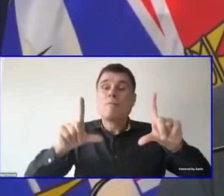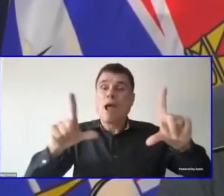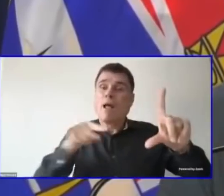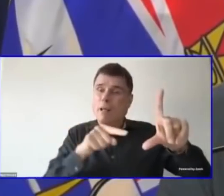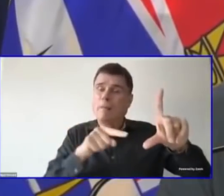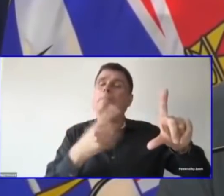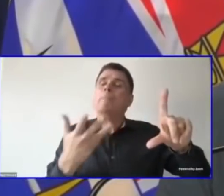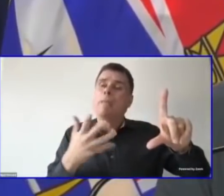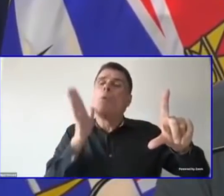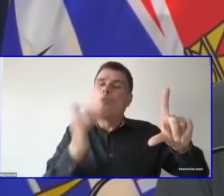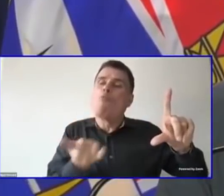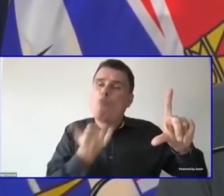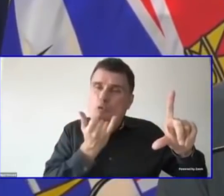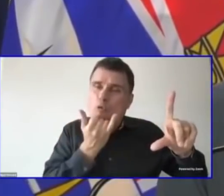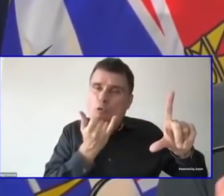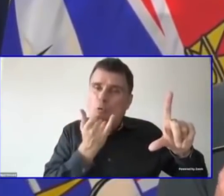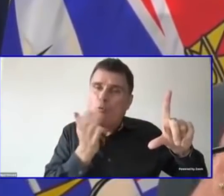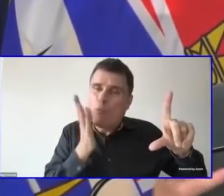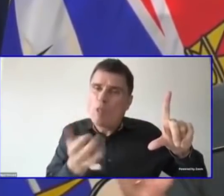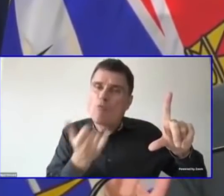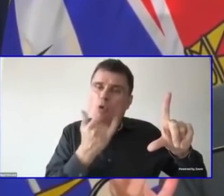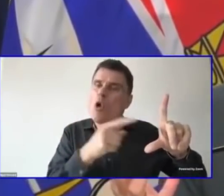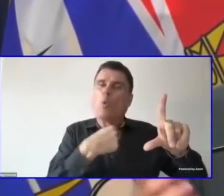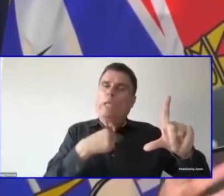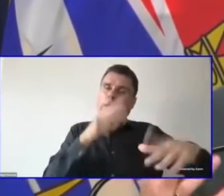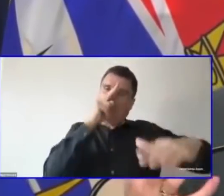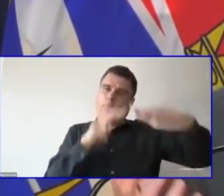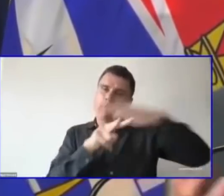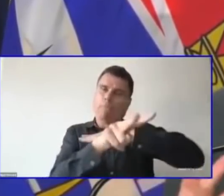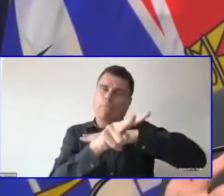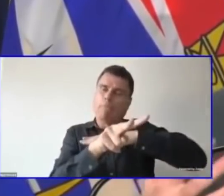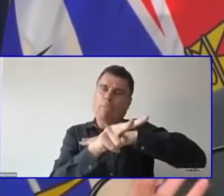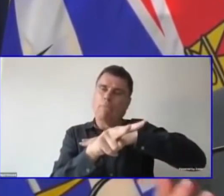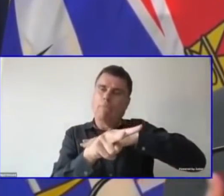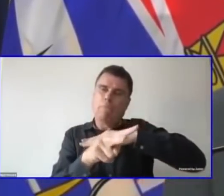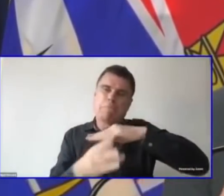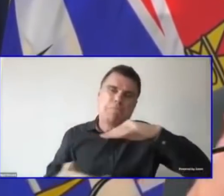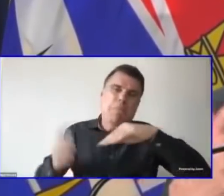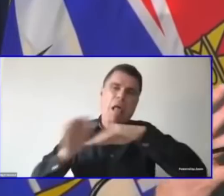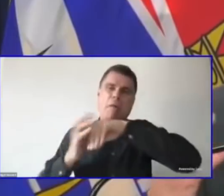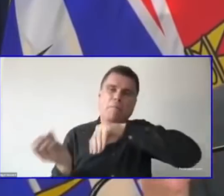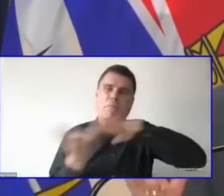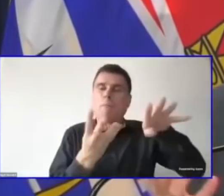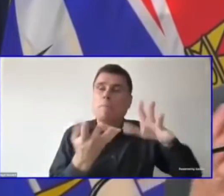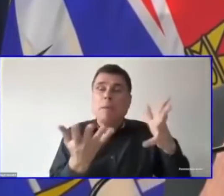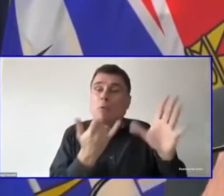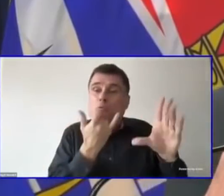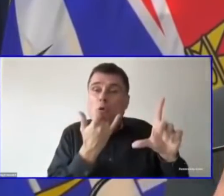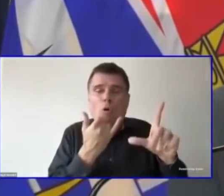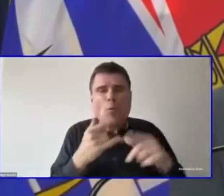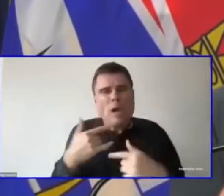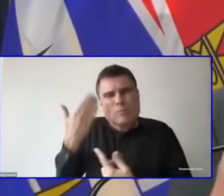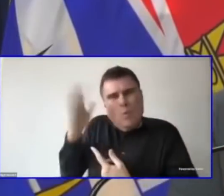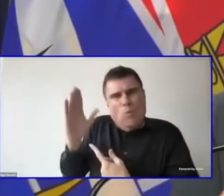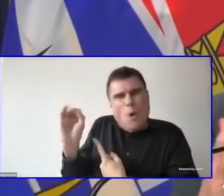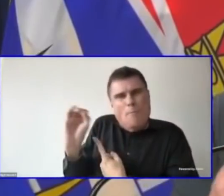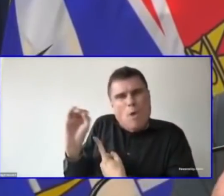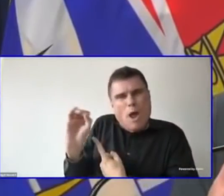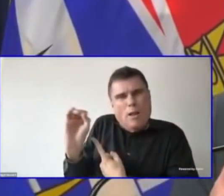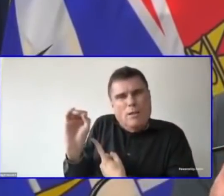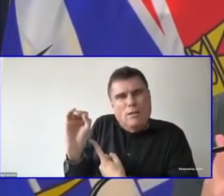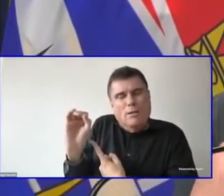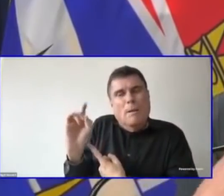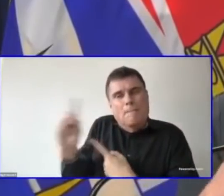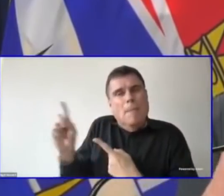this modeling group has been part of our team. We have others that we look at as well, and being able to look at all of the